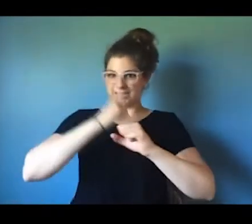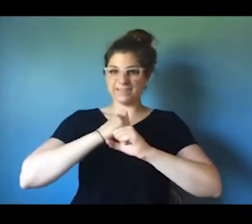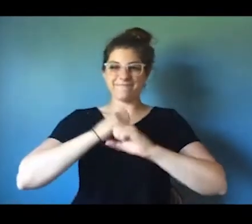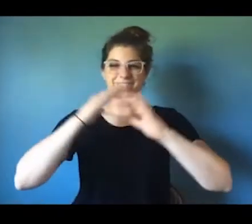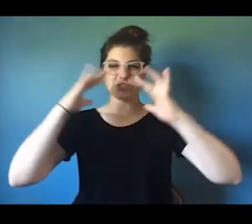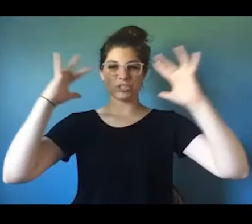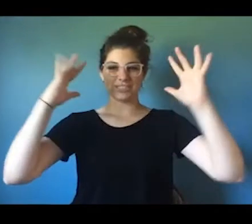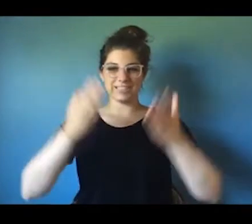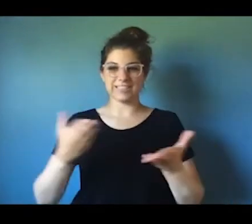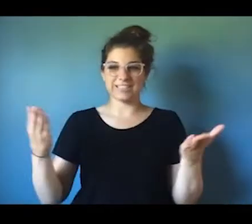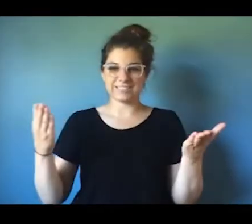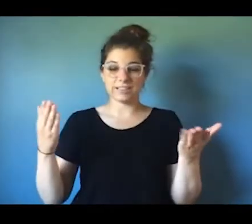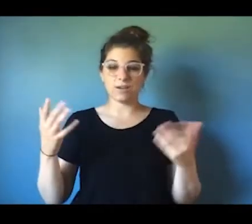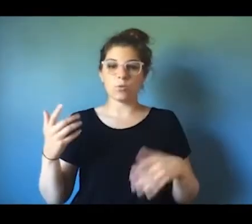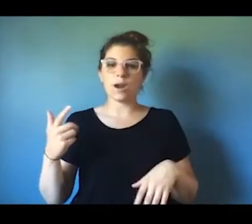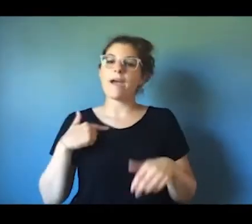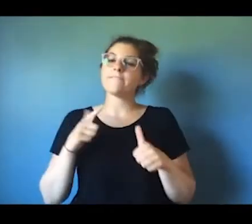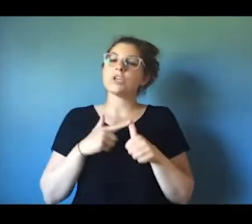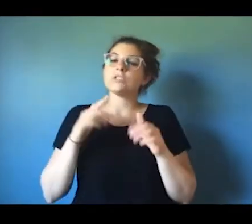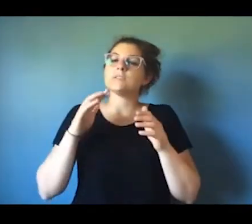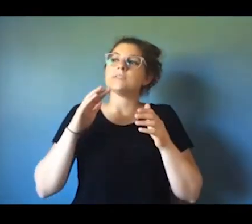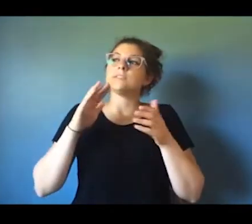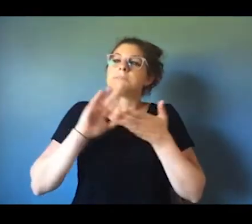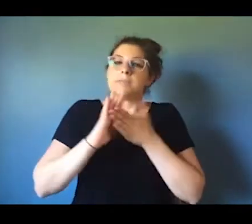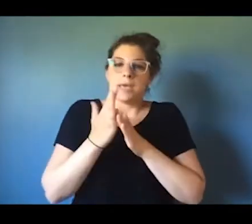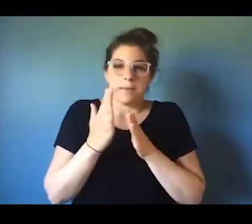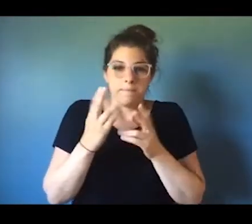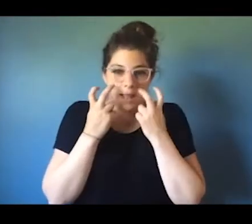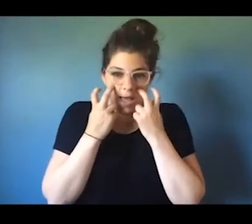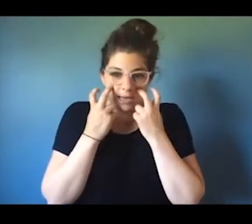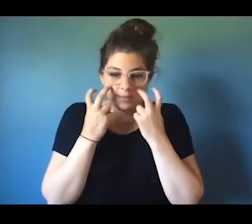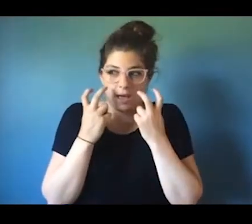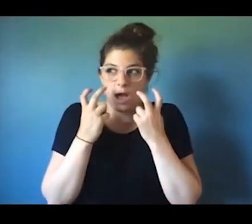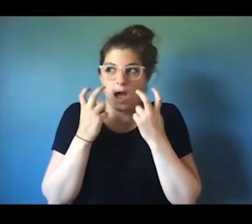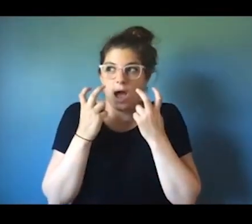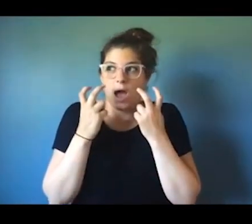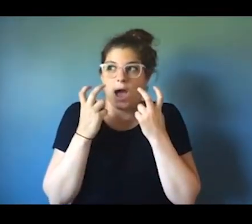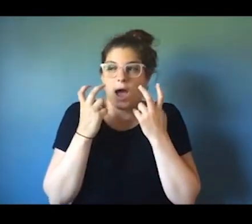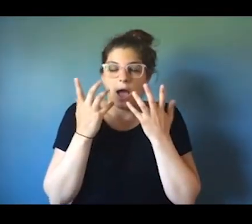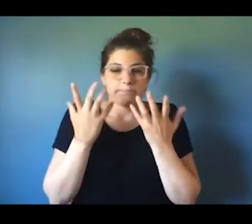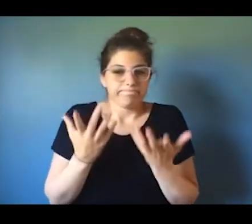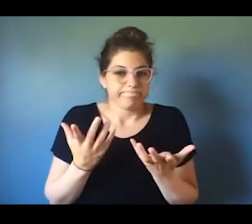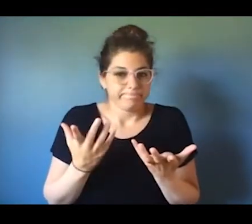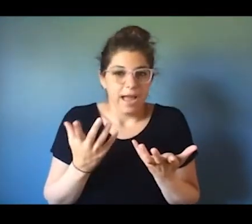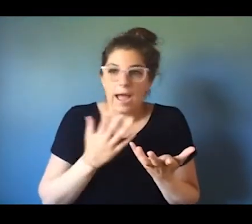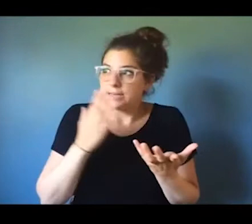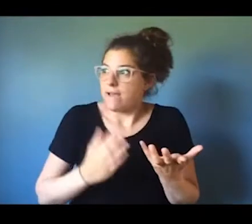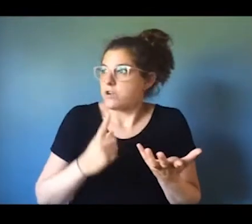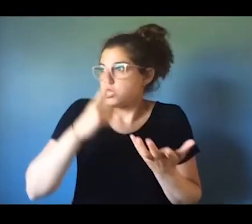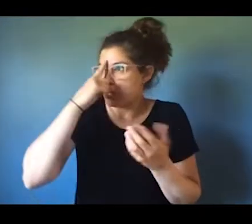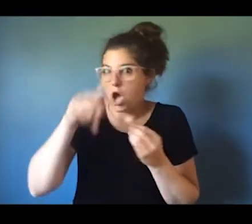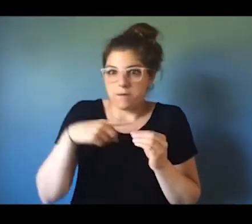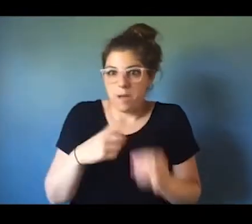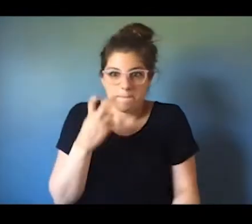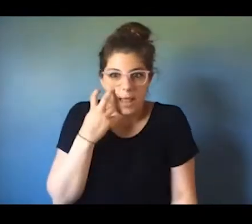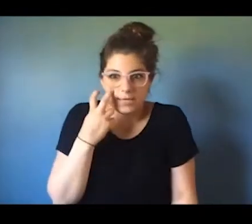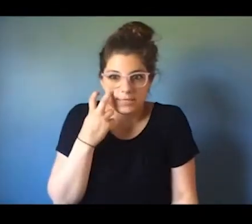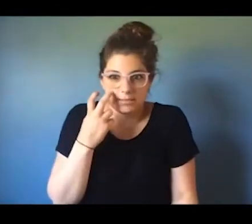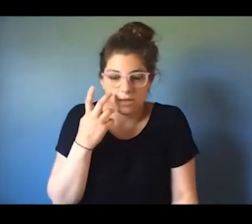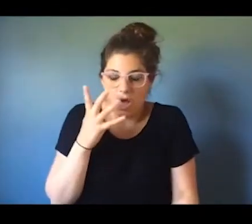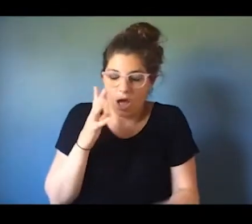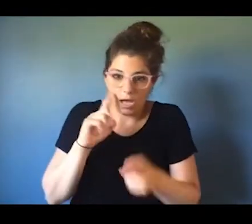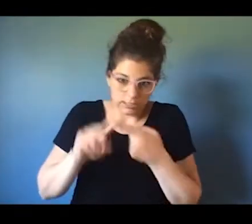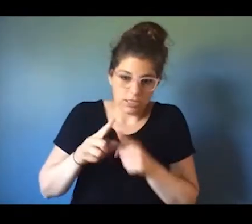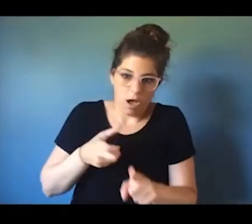the way that our brain envision things. Whenever I first lost my eyesight, I didn't know anything about blindness.